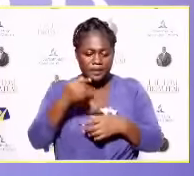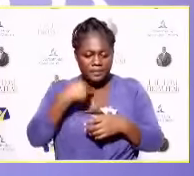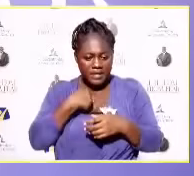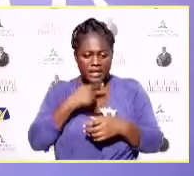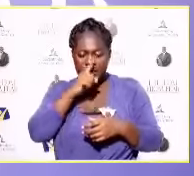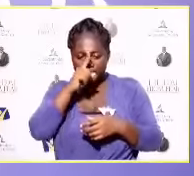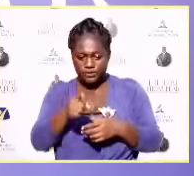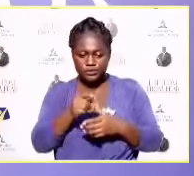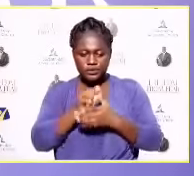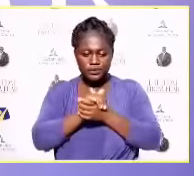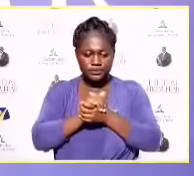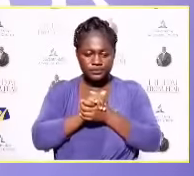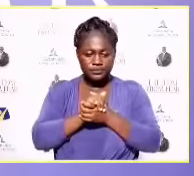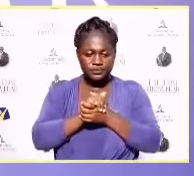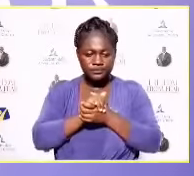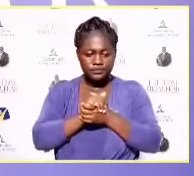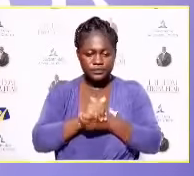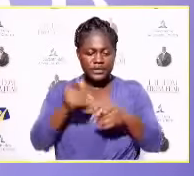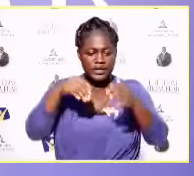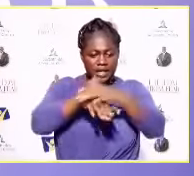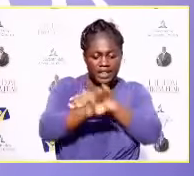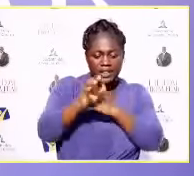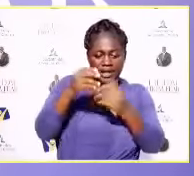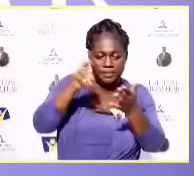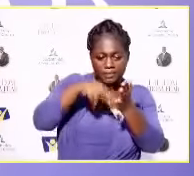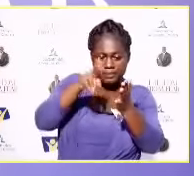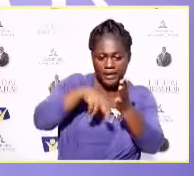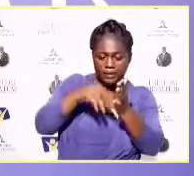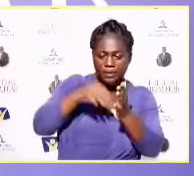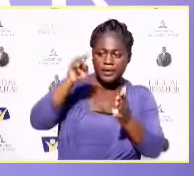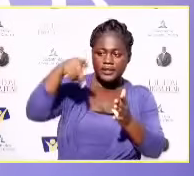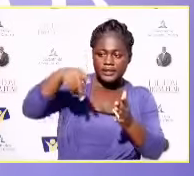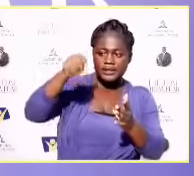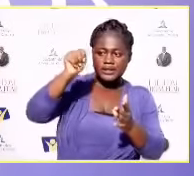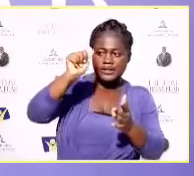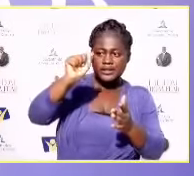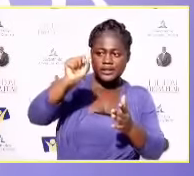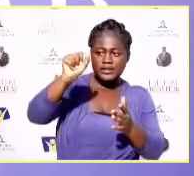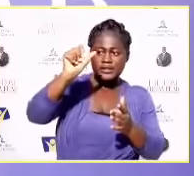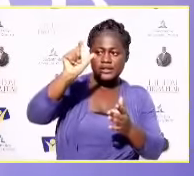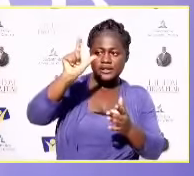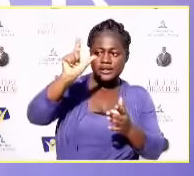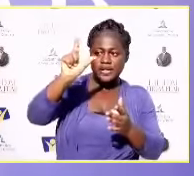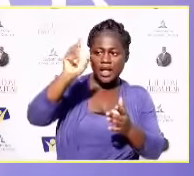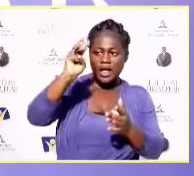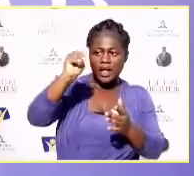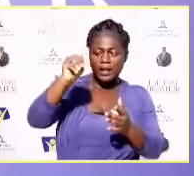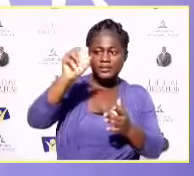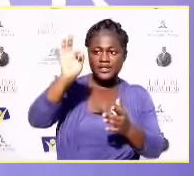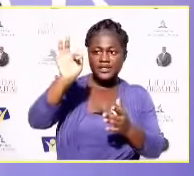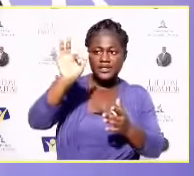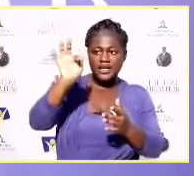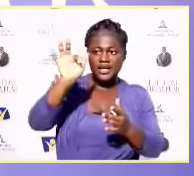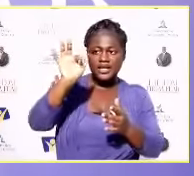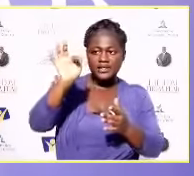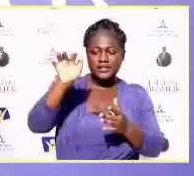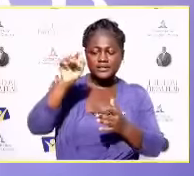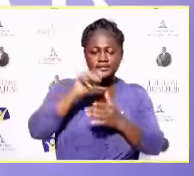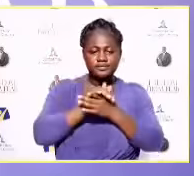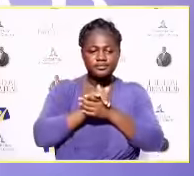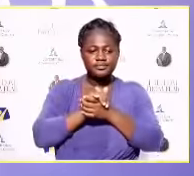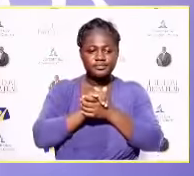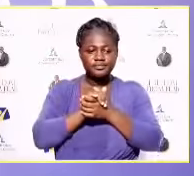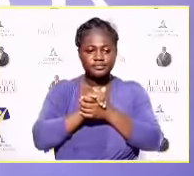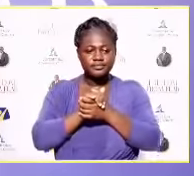truth. Go to Psalm 119. Let's read verse 151. Israel, oha any don't Psalm